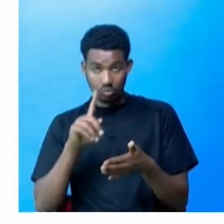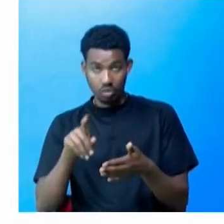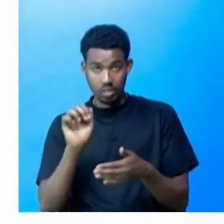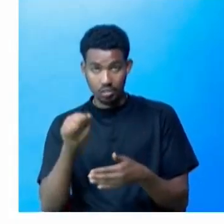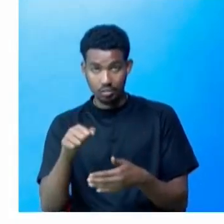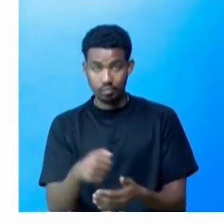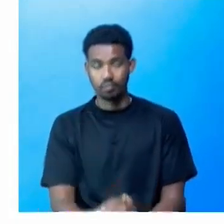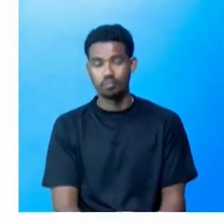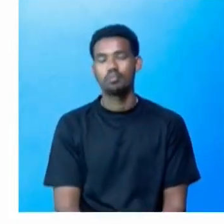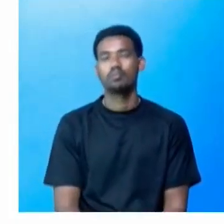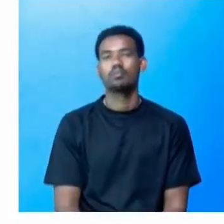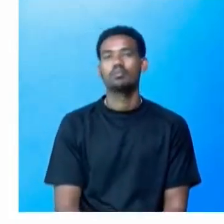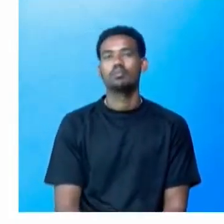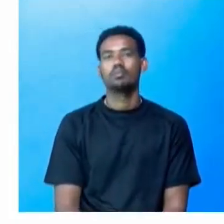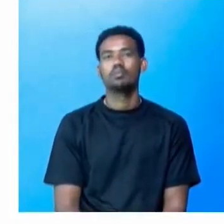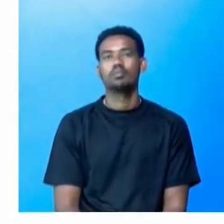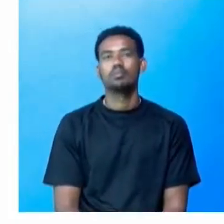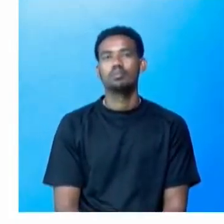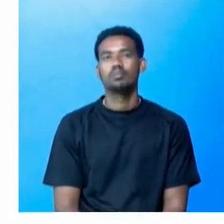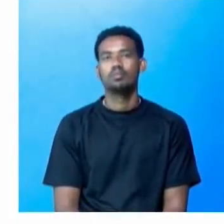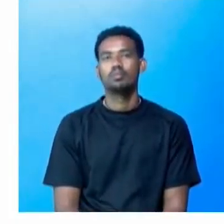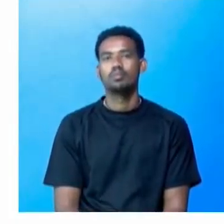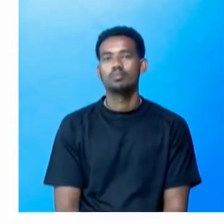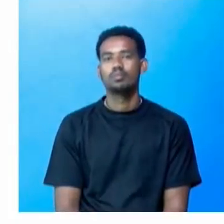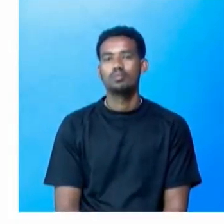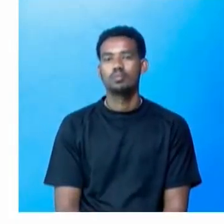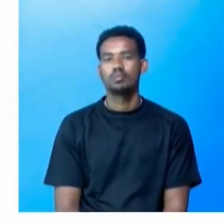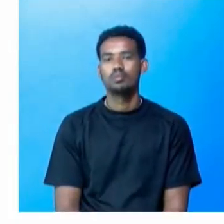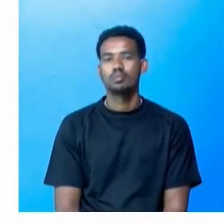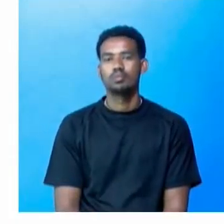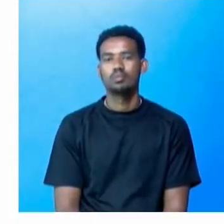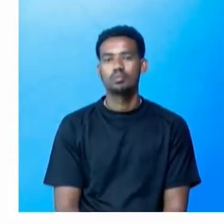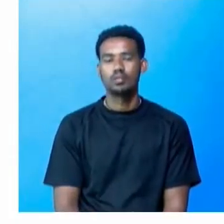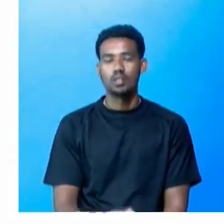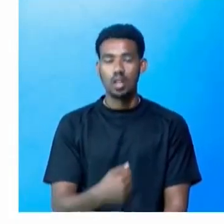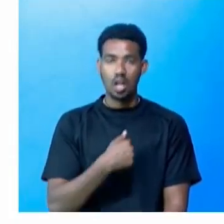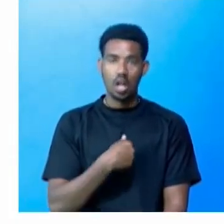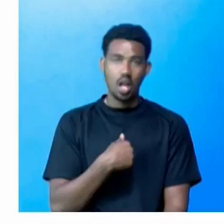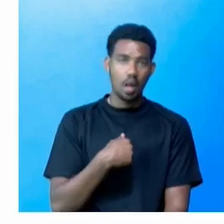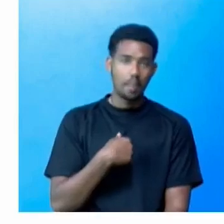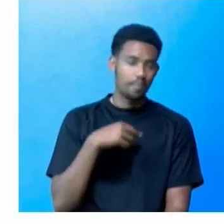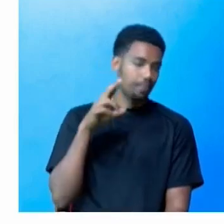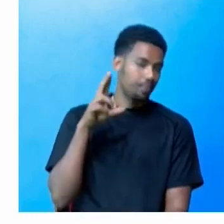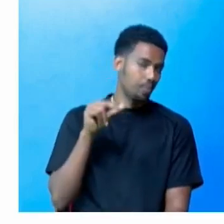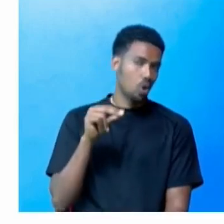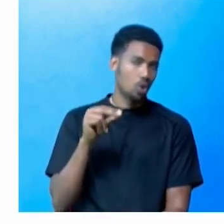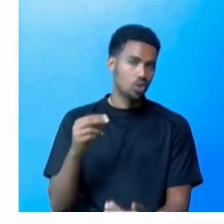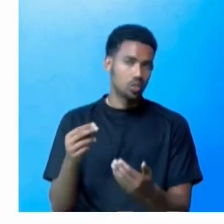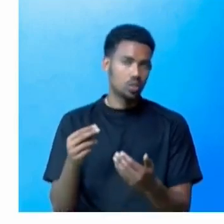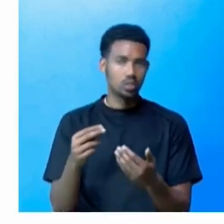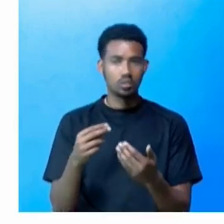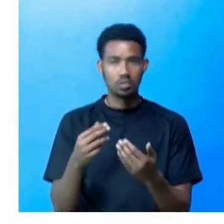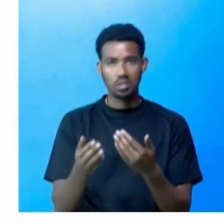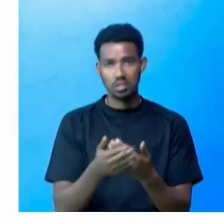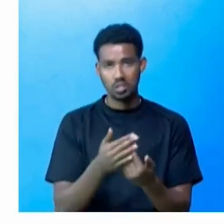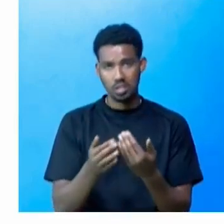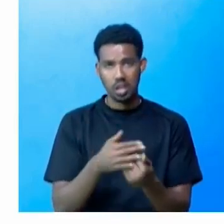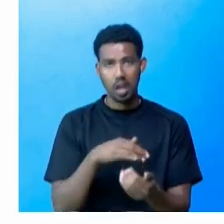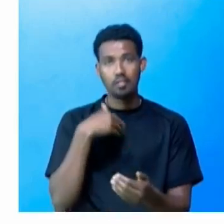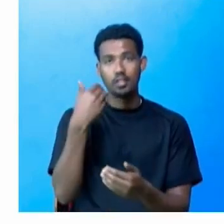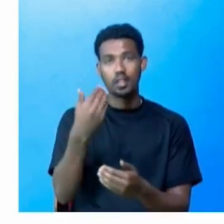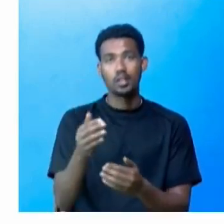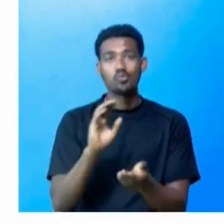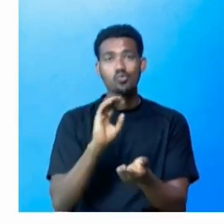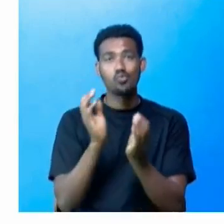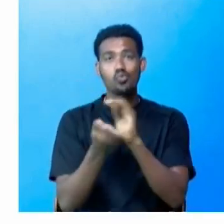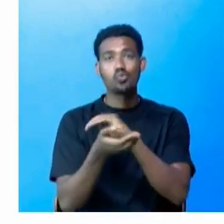here is I am not. Easily note after verb to be, I'm